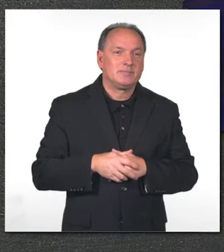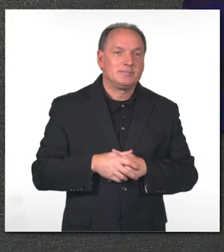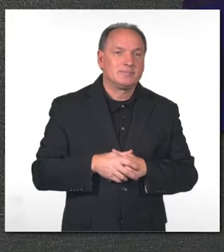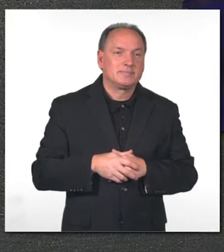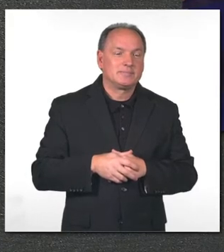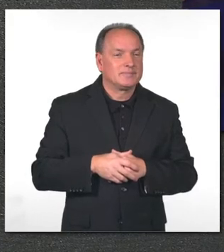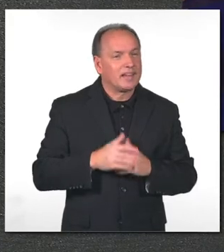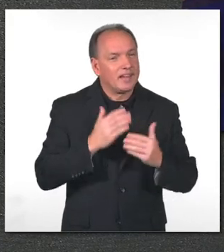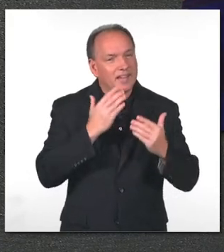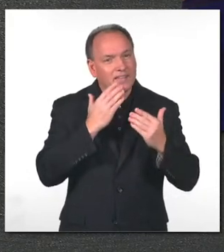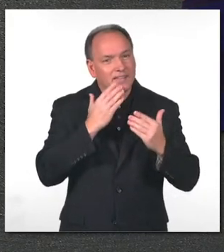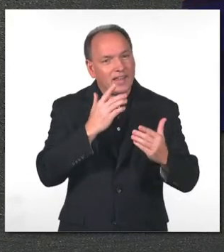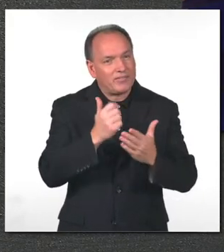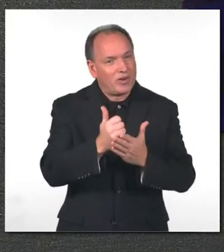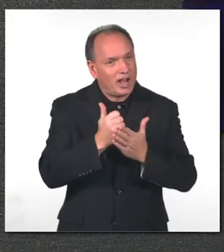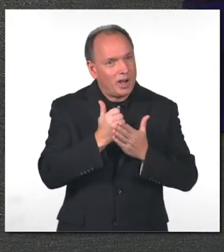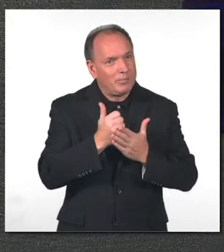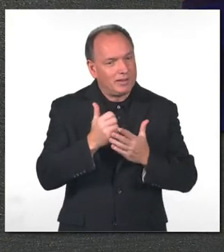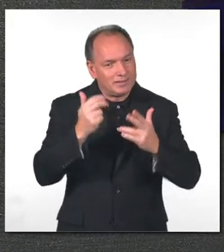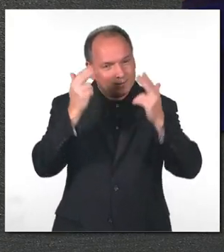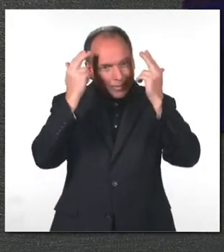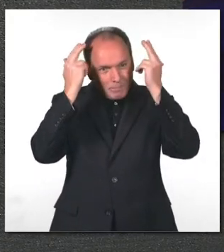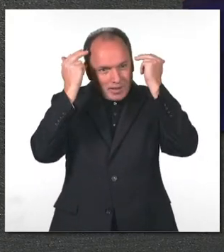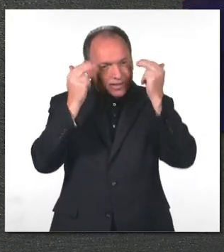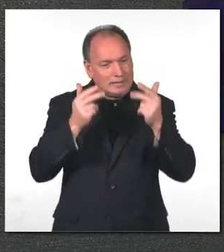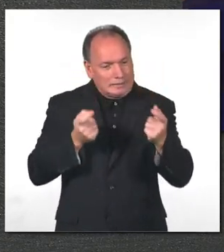Thank you so much for helping the bunny ski.